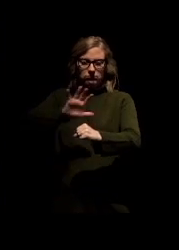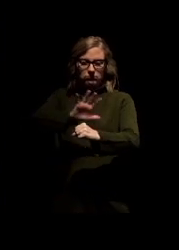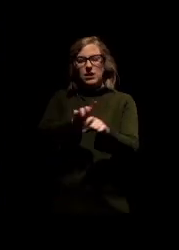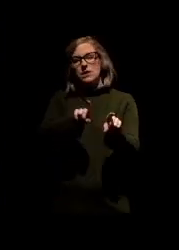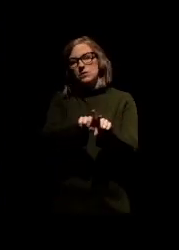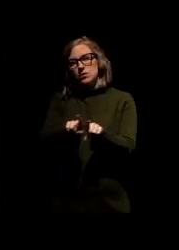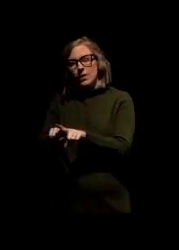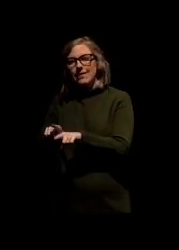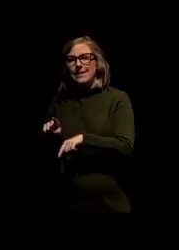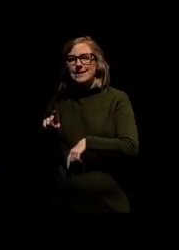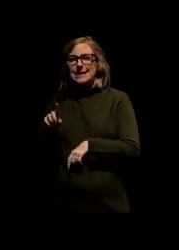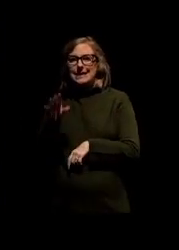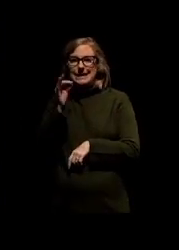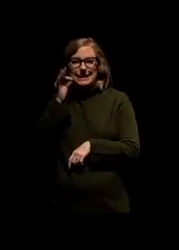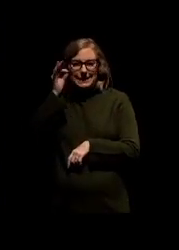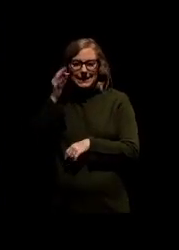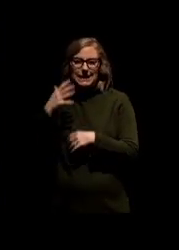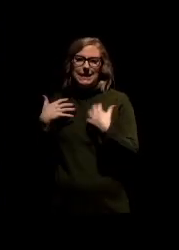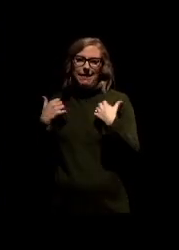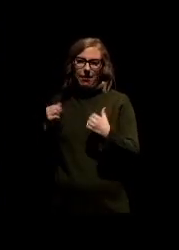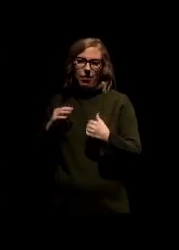Health Board, which is their sister organization,